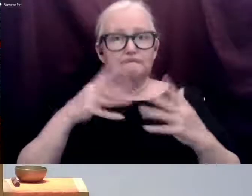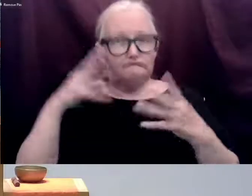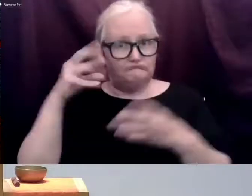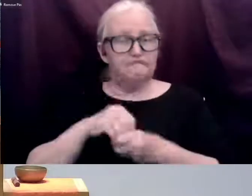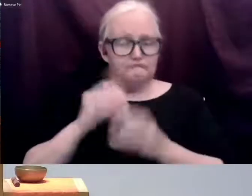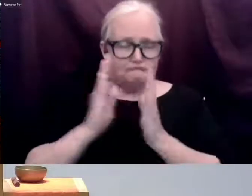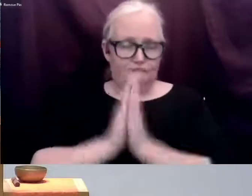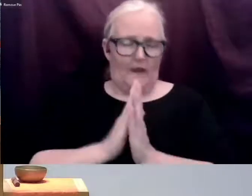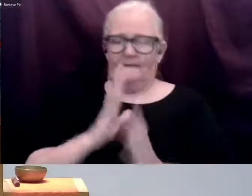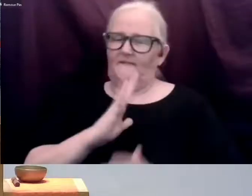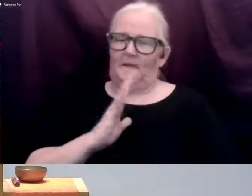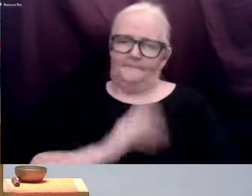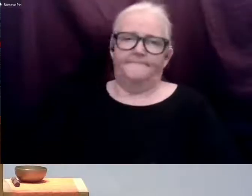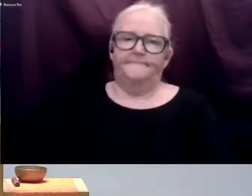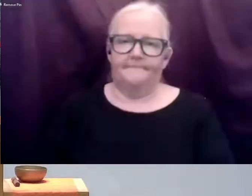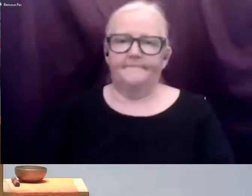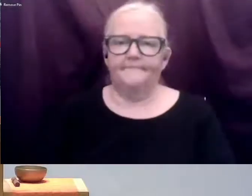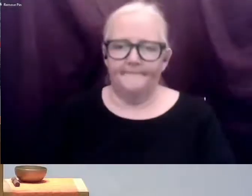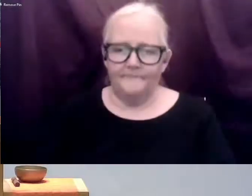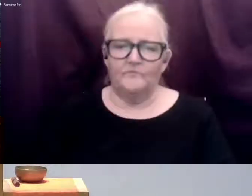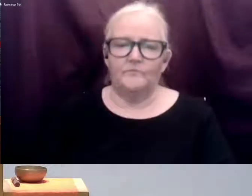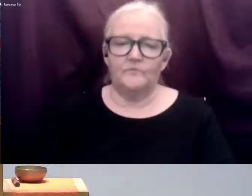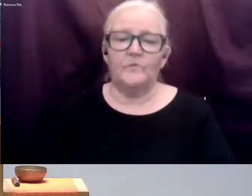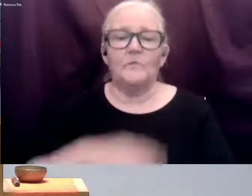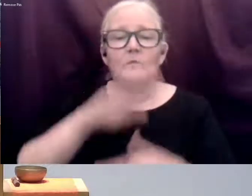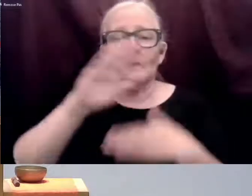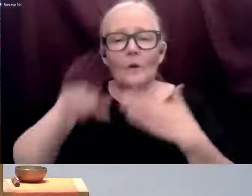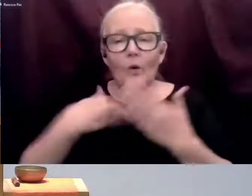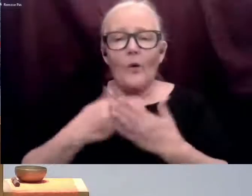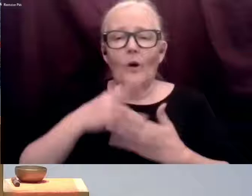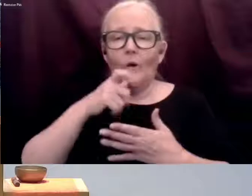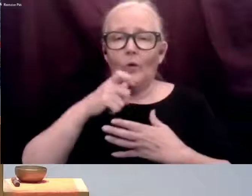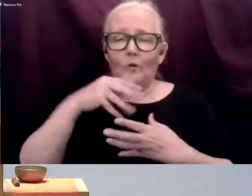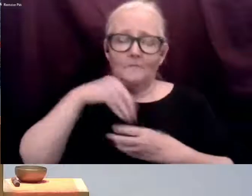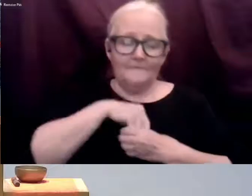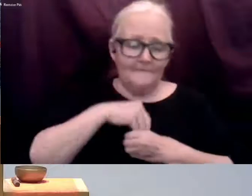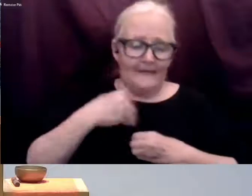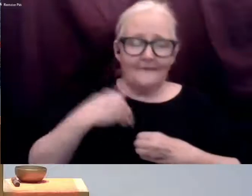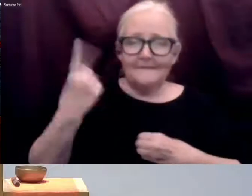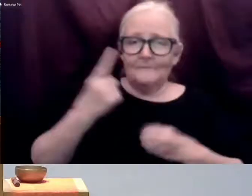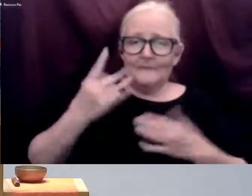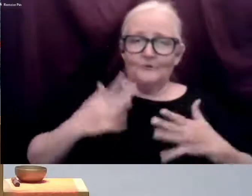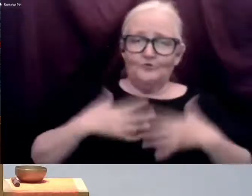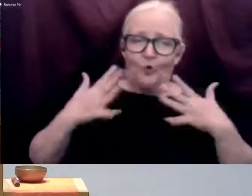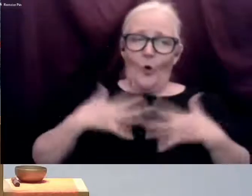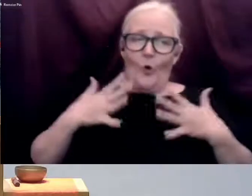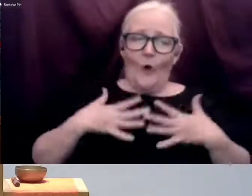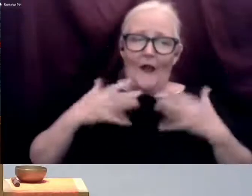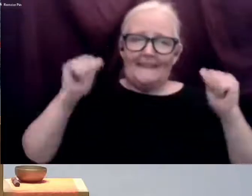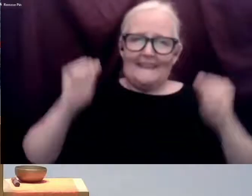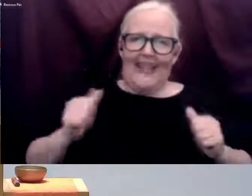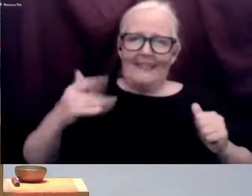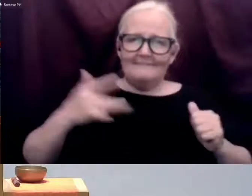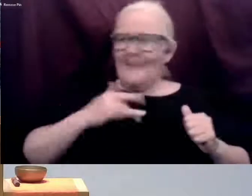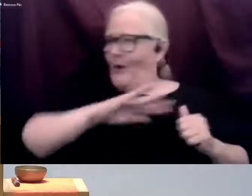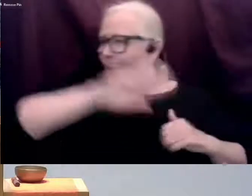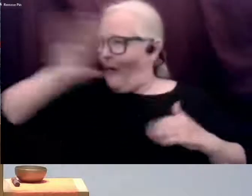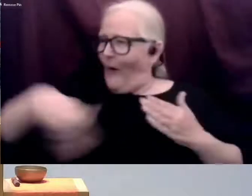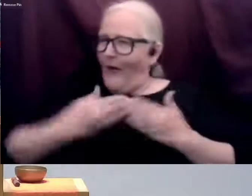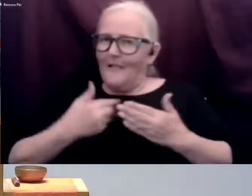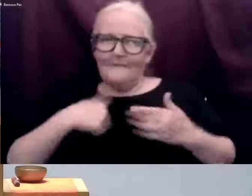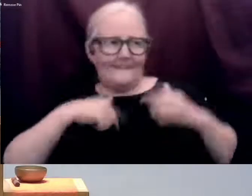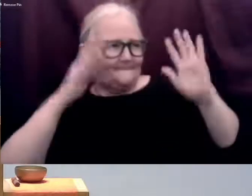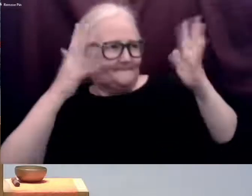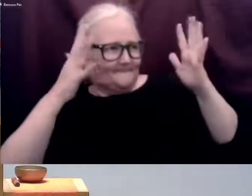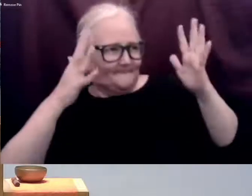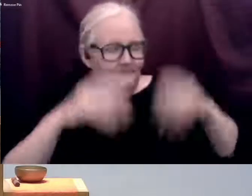may all who carry joy feel the rest of us celebrating with you. May all who have shared